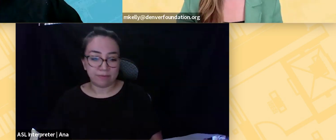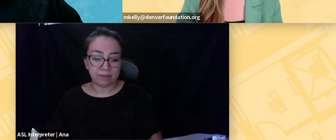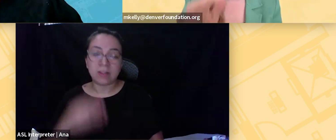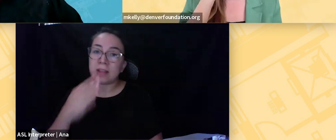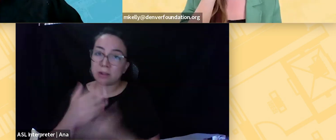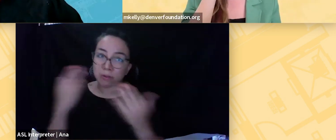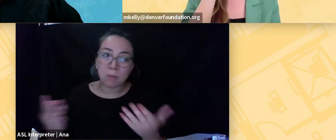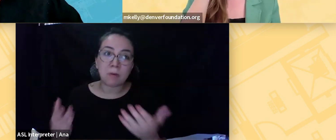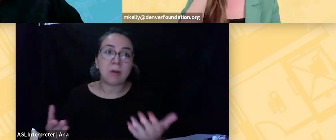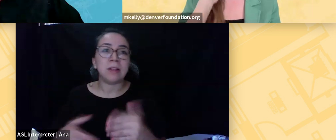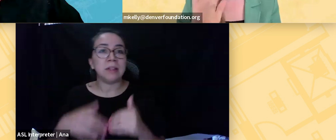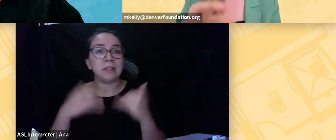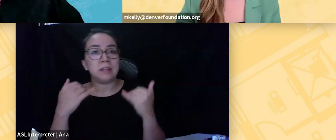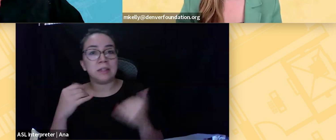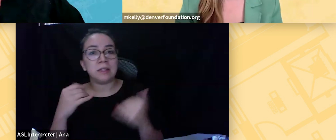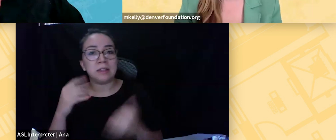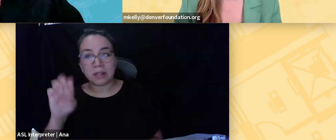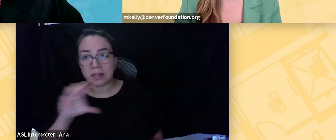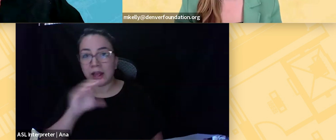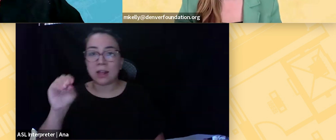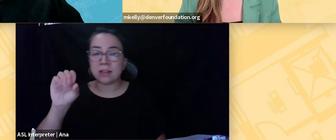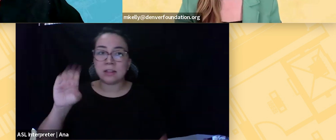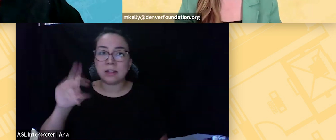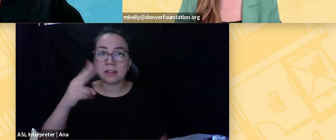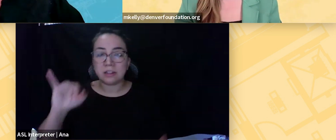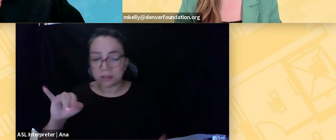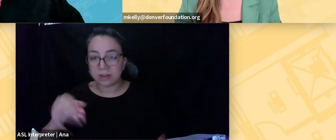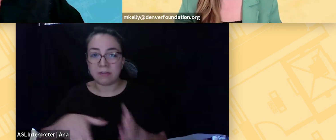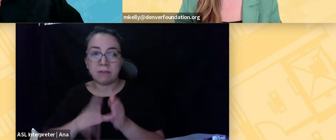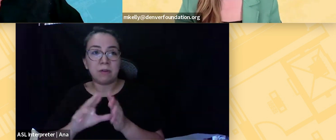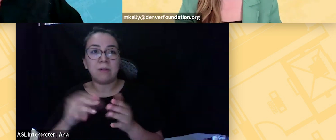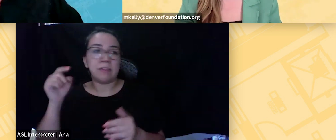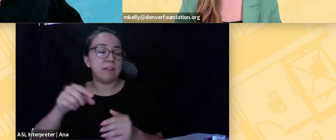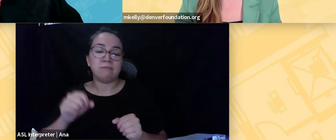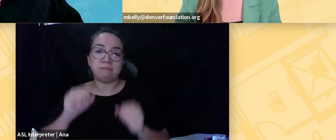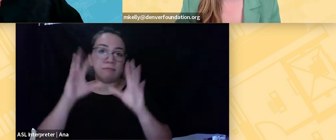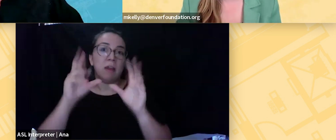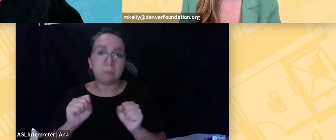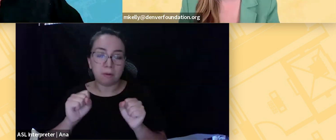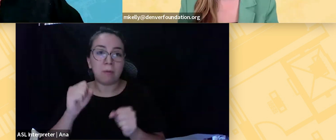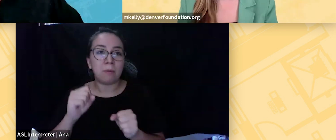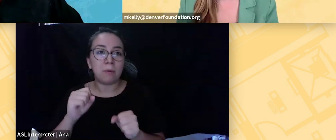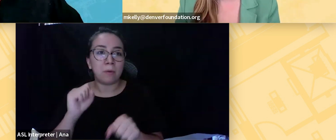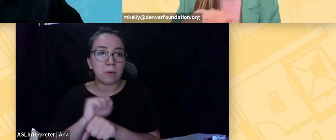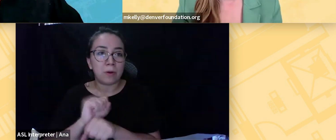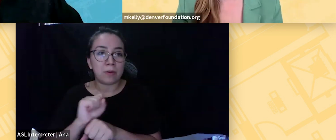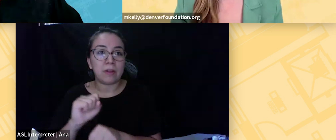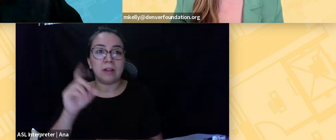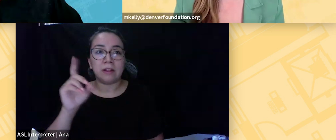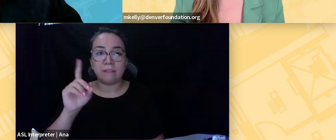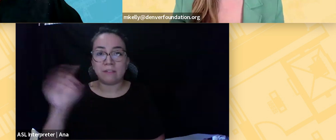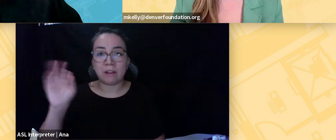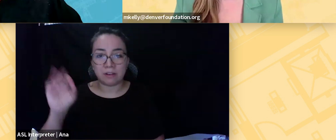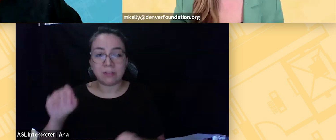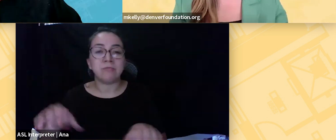Thank you so much to Desa and Asachi for giving an overview of this incredible part of the work the Denver Foundation does. We're